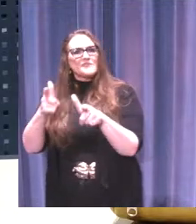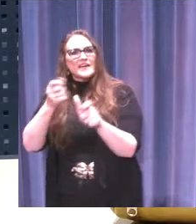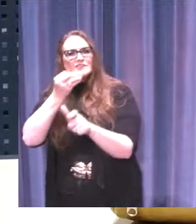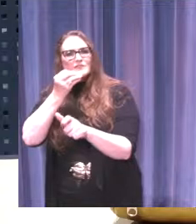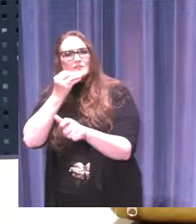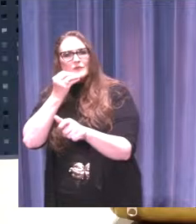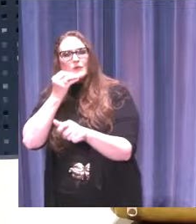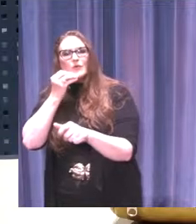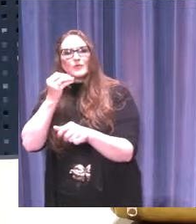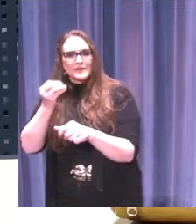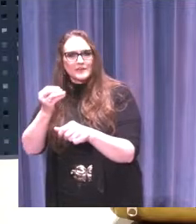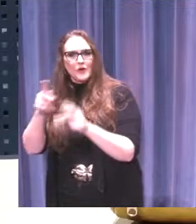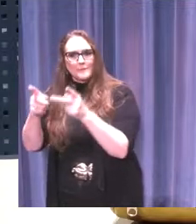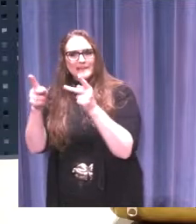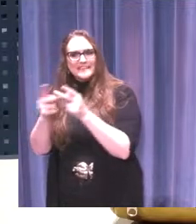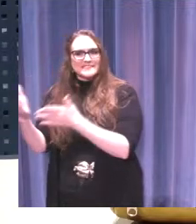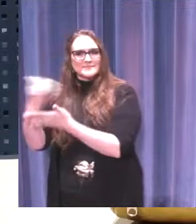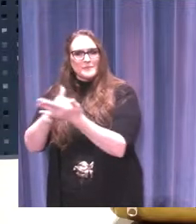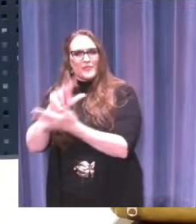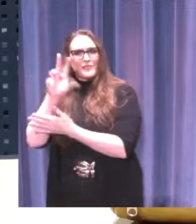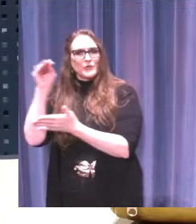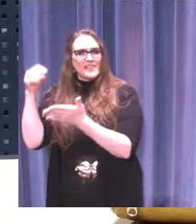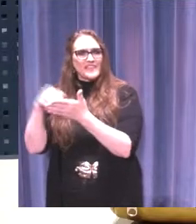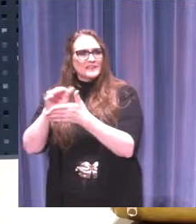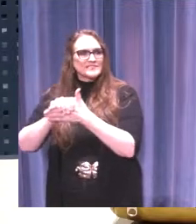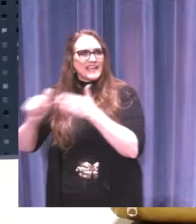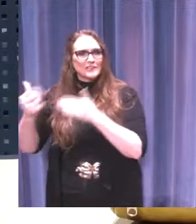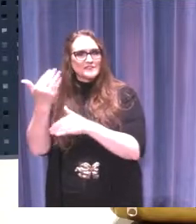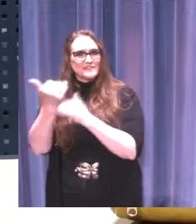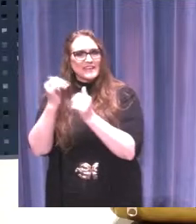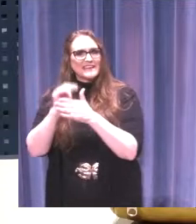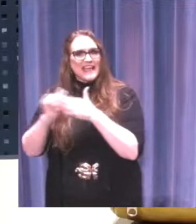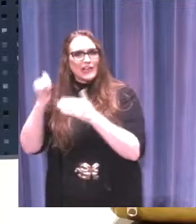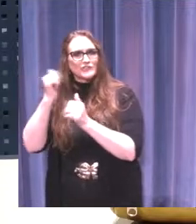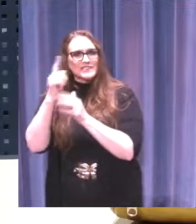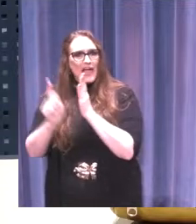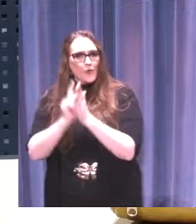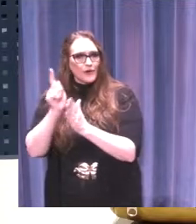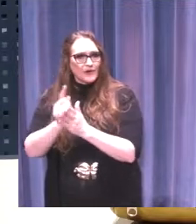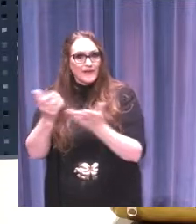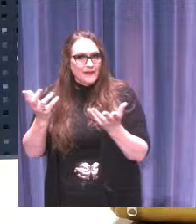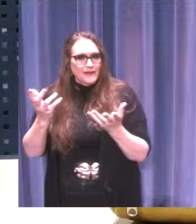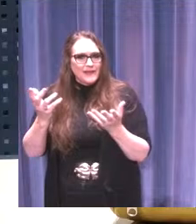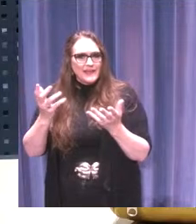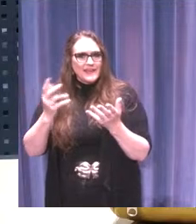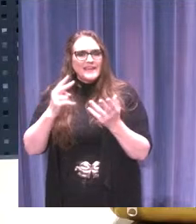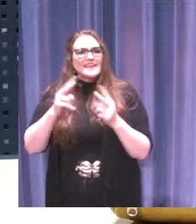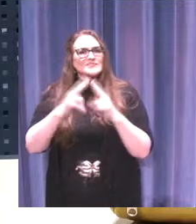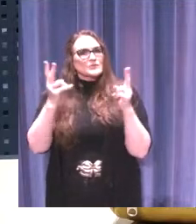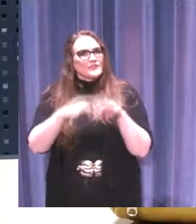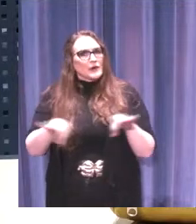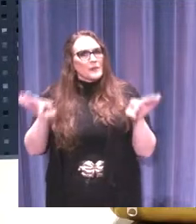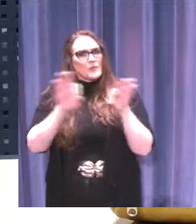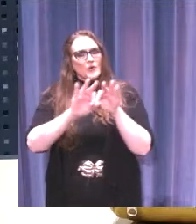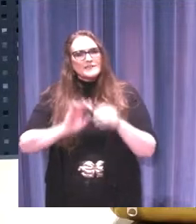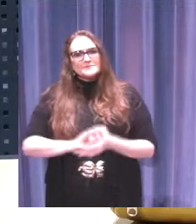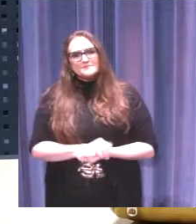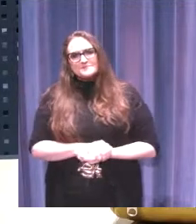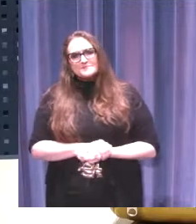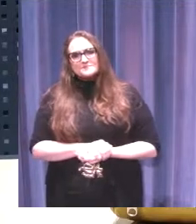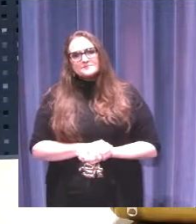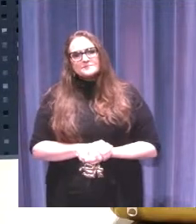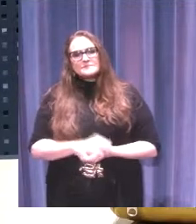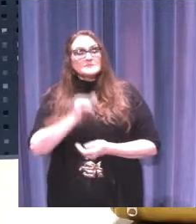make $30,000 a year at $15 an hour. So it's very important not only